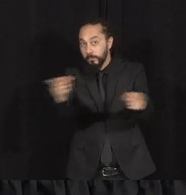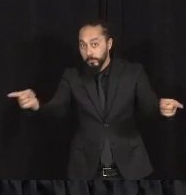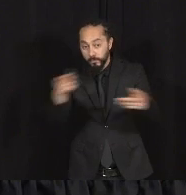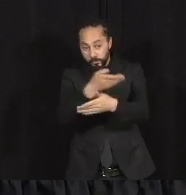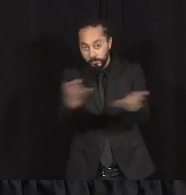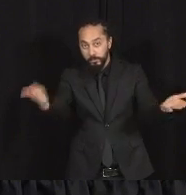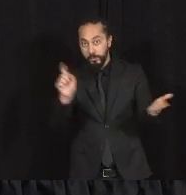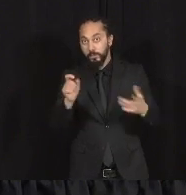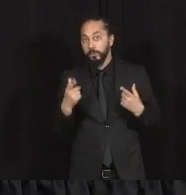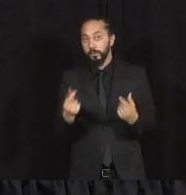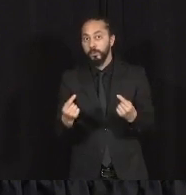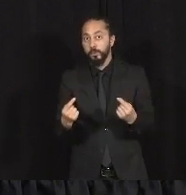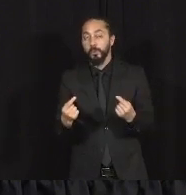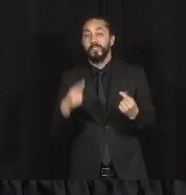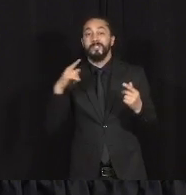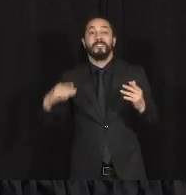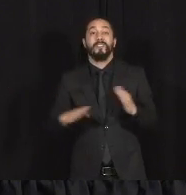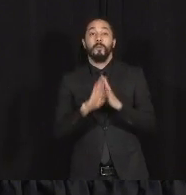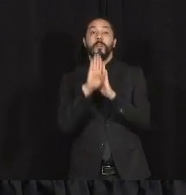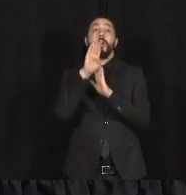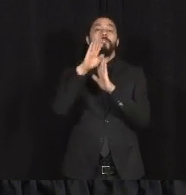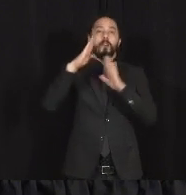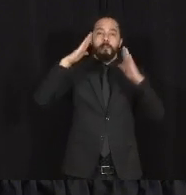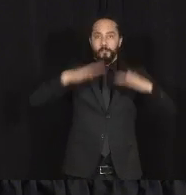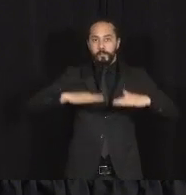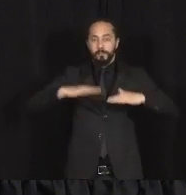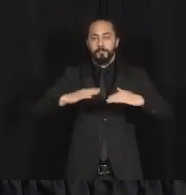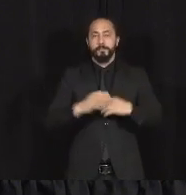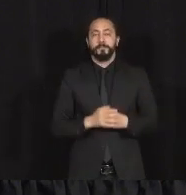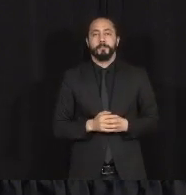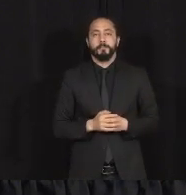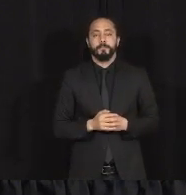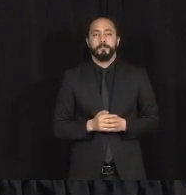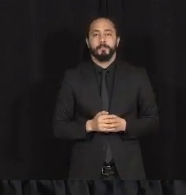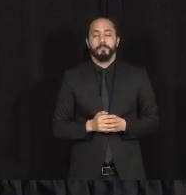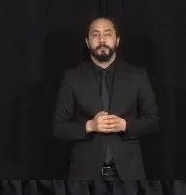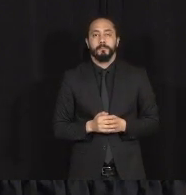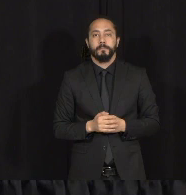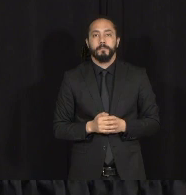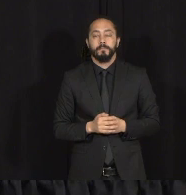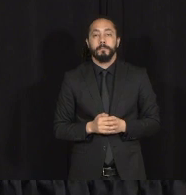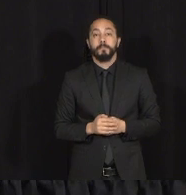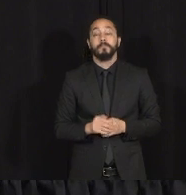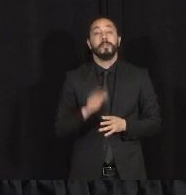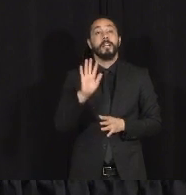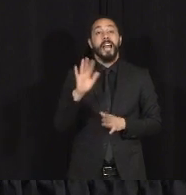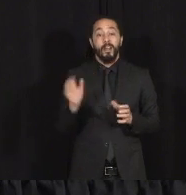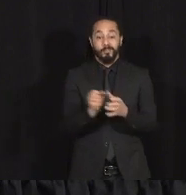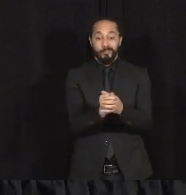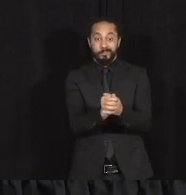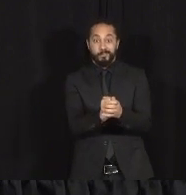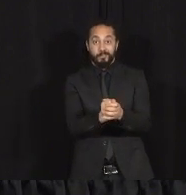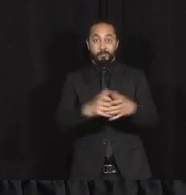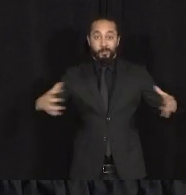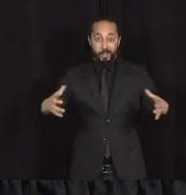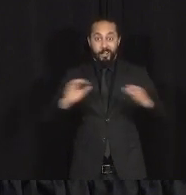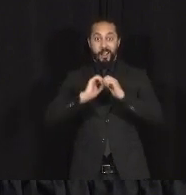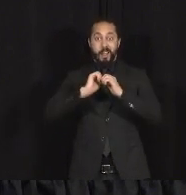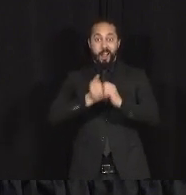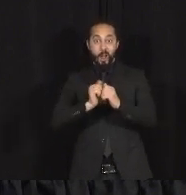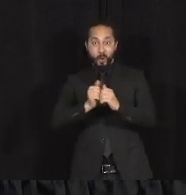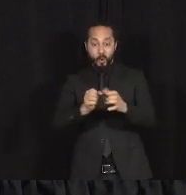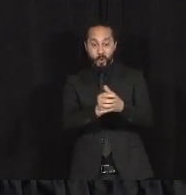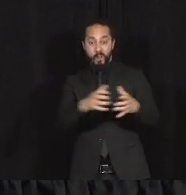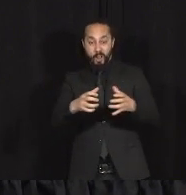How this outbreak unfolds is in the hands of the public, in effect, in all of our